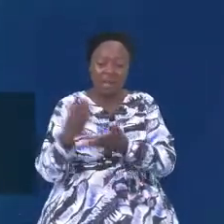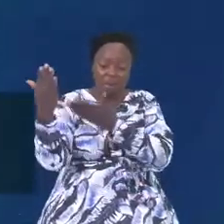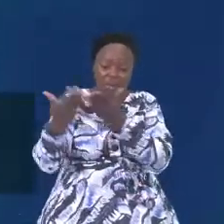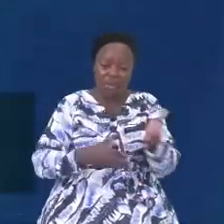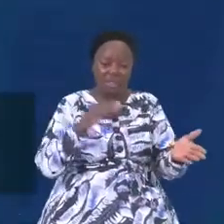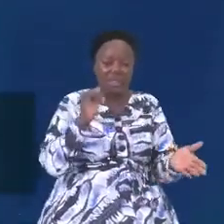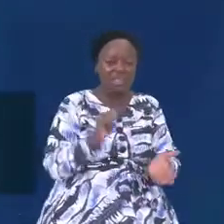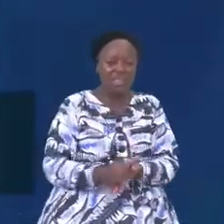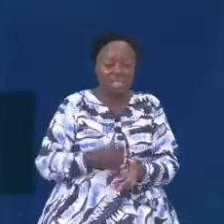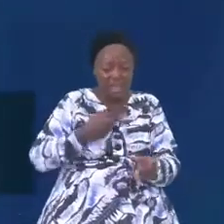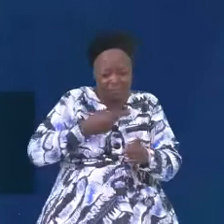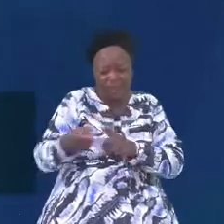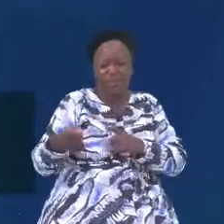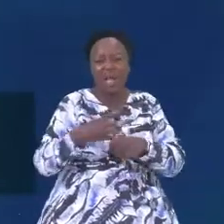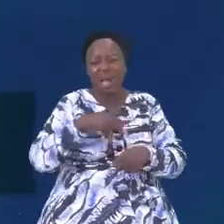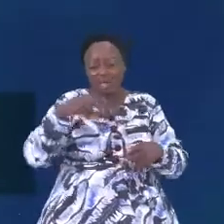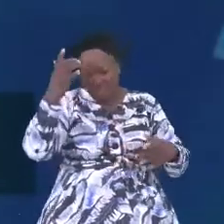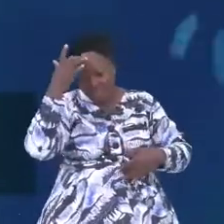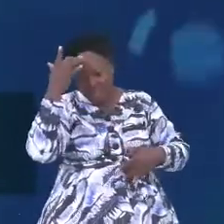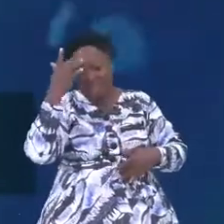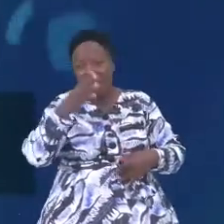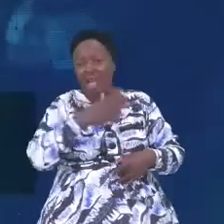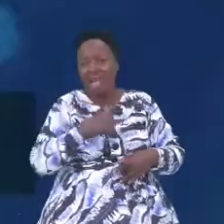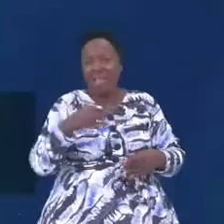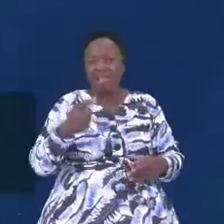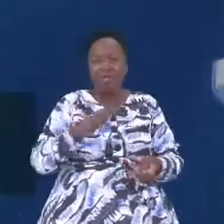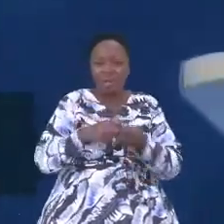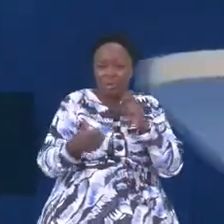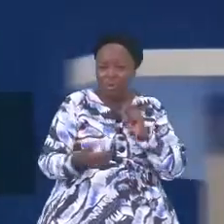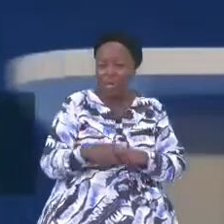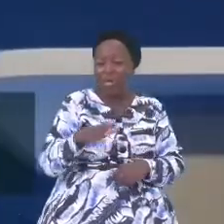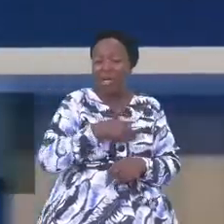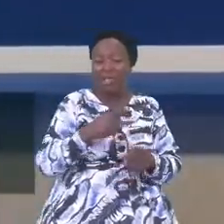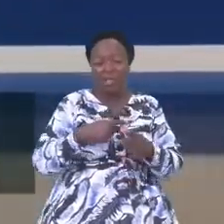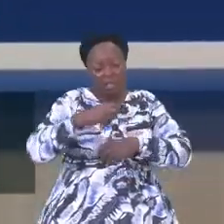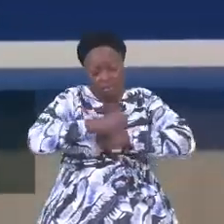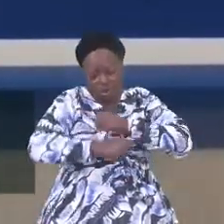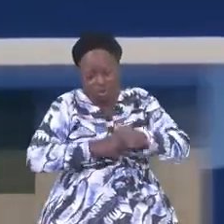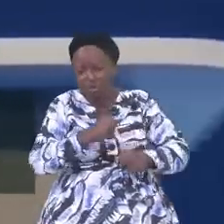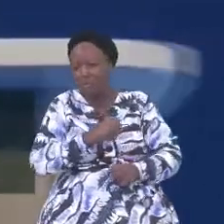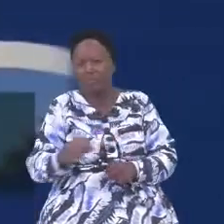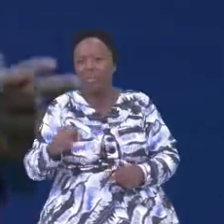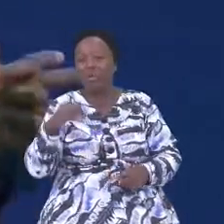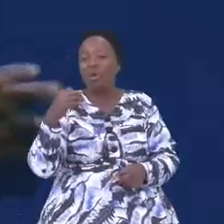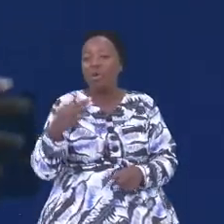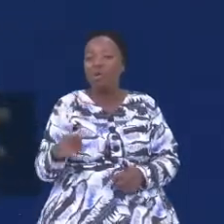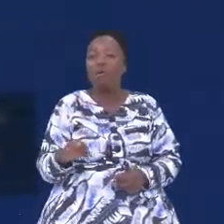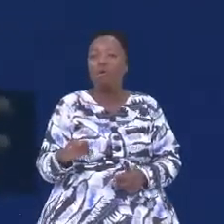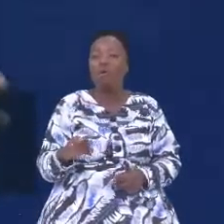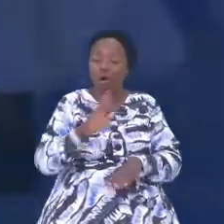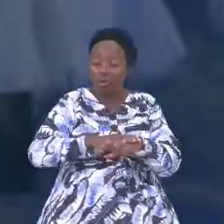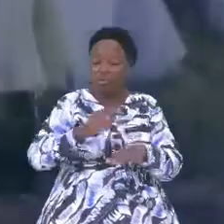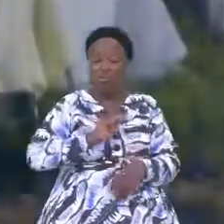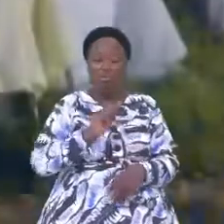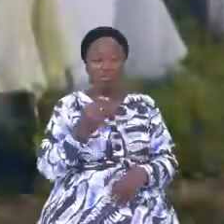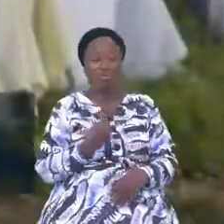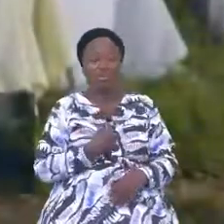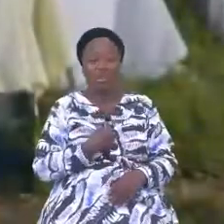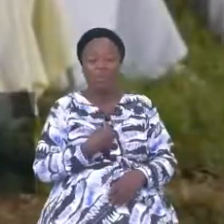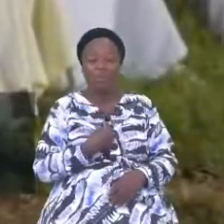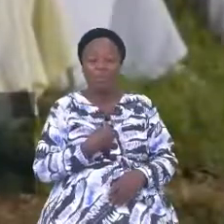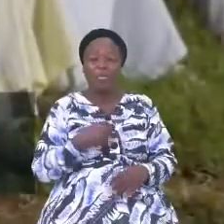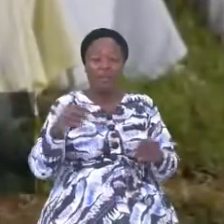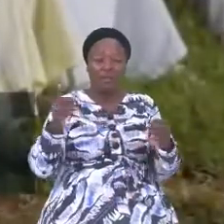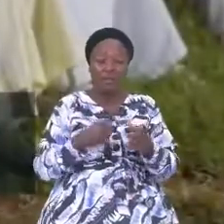causes affliction and sickness and the problem and the suffering on earth. It